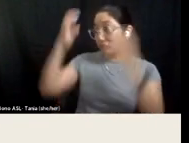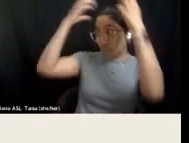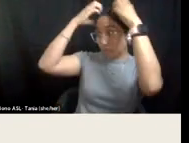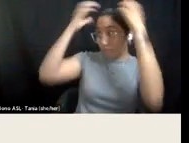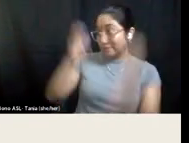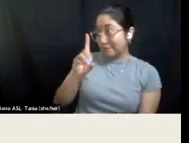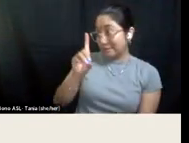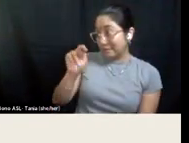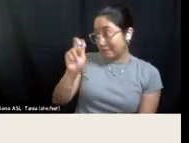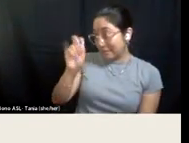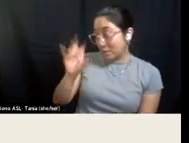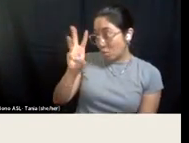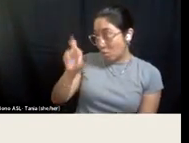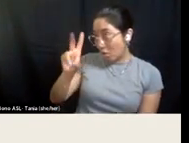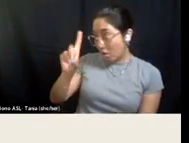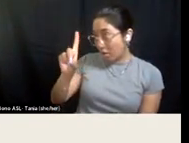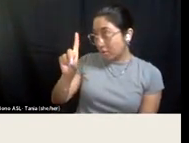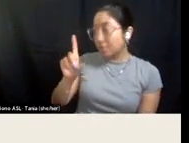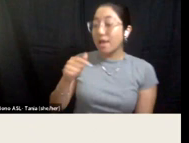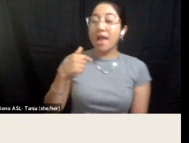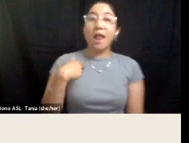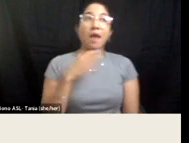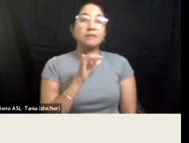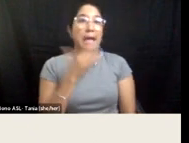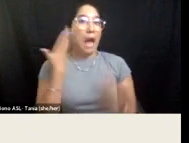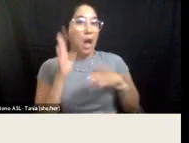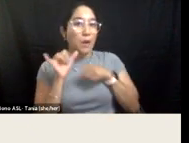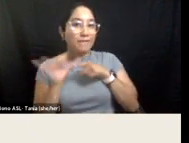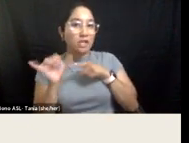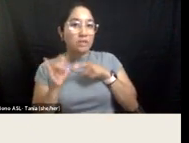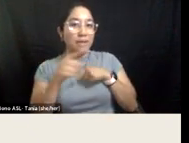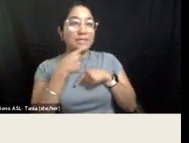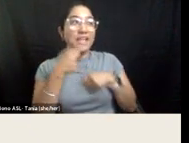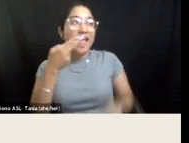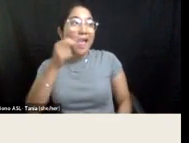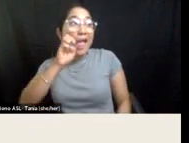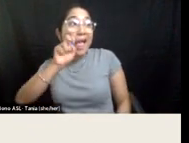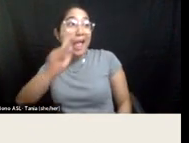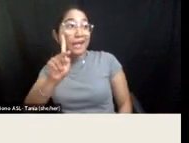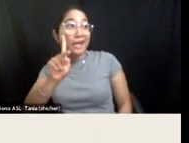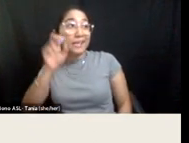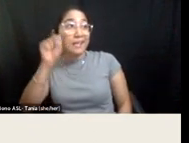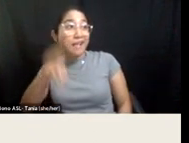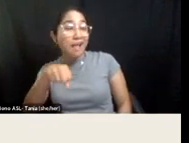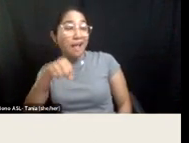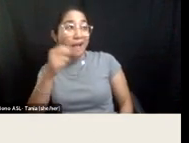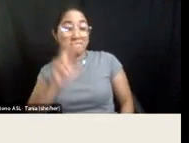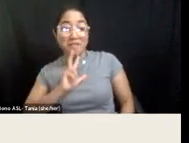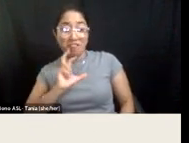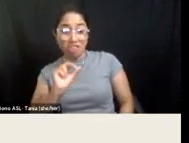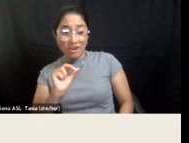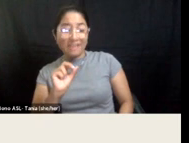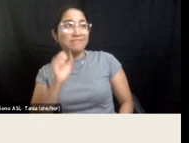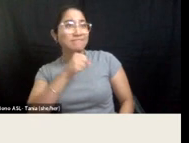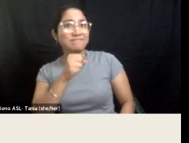was husband. Like, and so, curse. Heck yeah, I want to go for me, to that Disney was a big sacrifice. It was world something I had for my to give up that was actually really important and, but that to me, would mean kind of